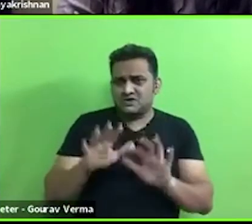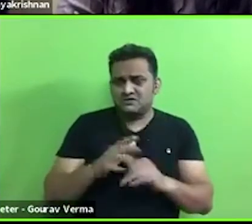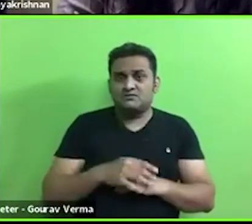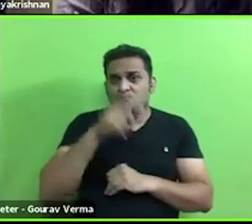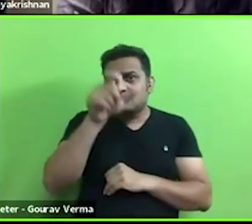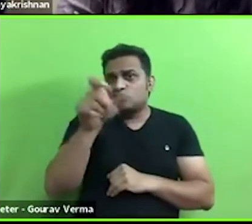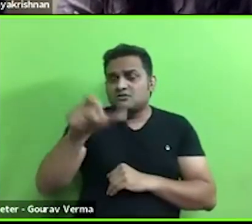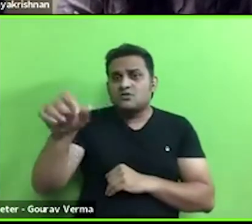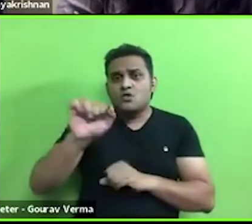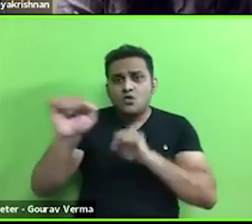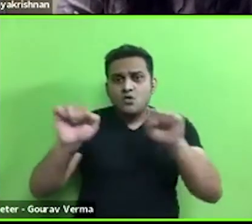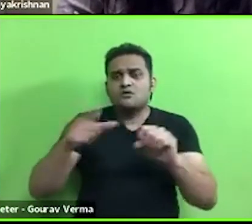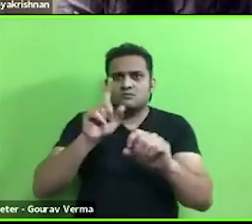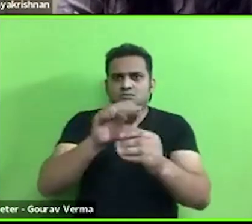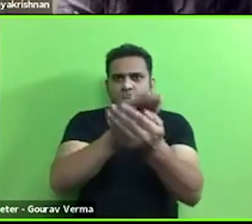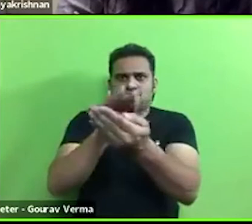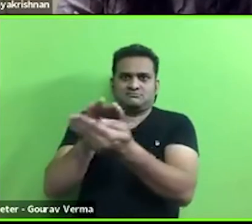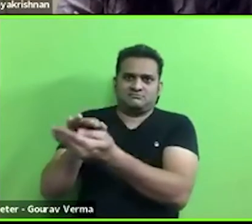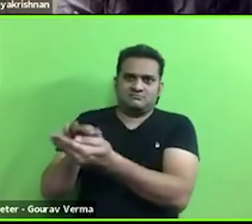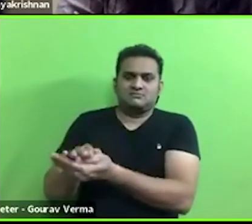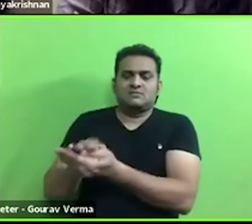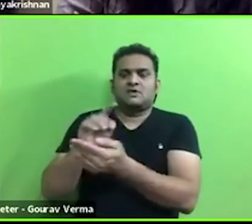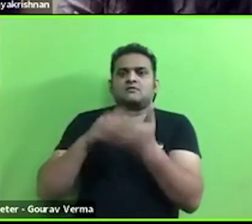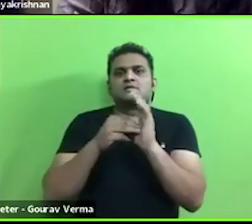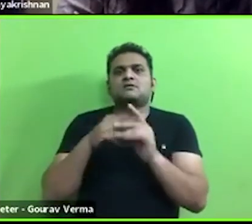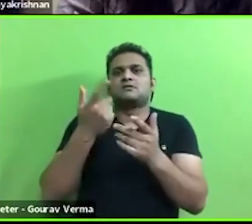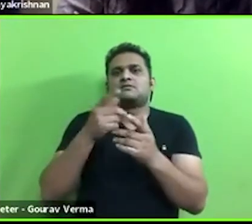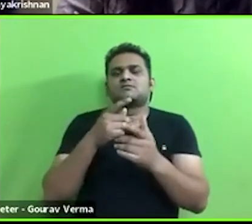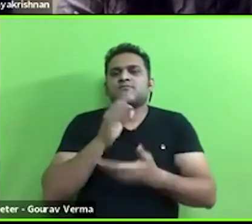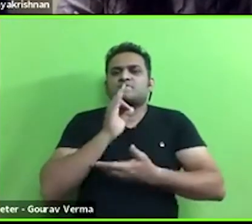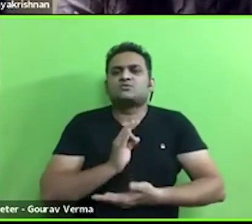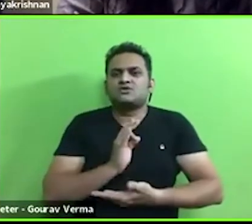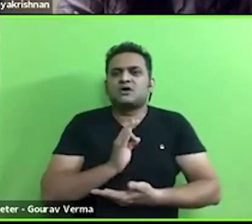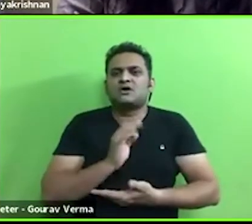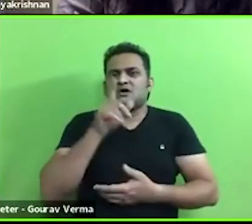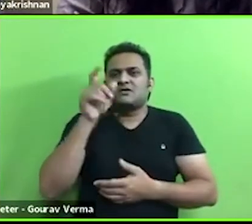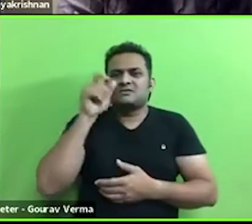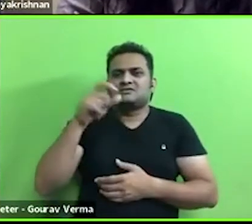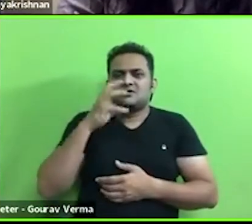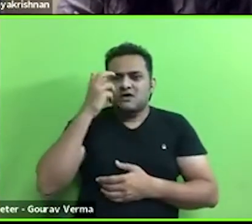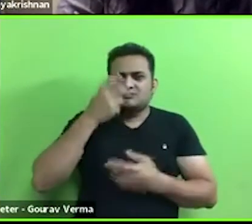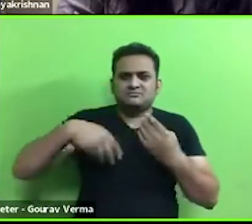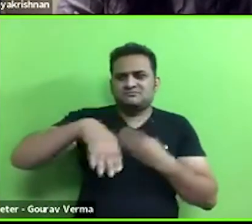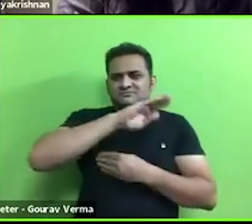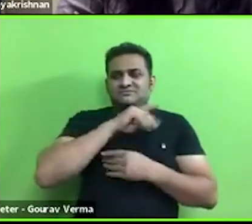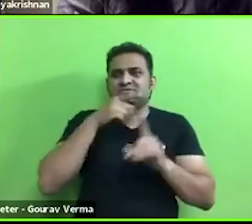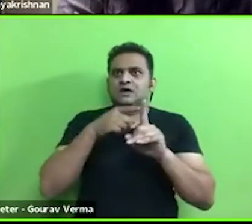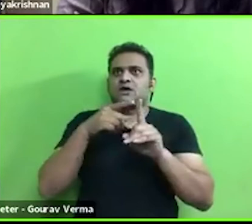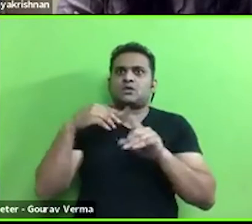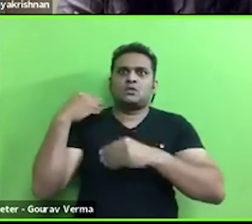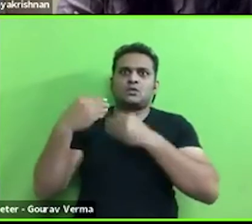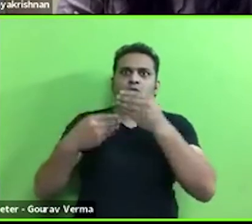to be preserved. That's why the saffron, the Buddha's saffron, unfortunately becomes